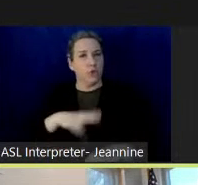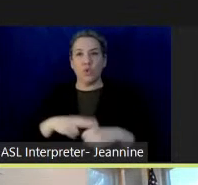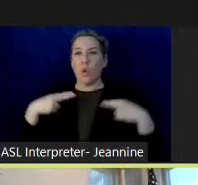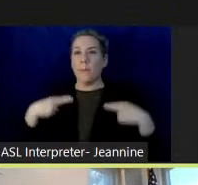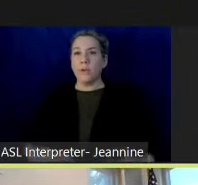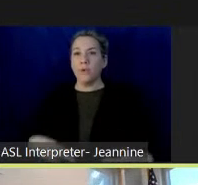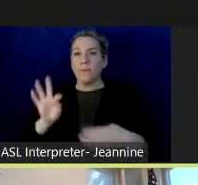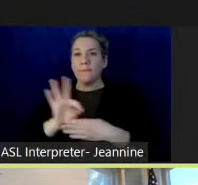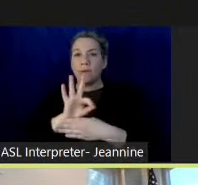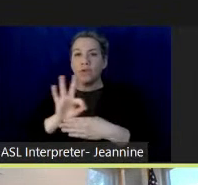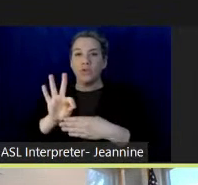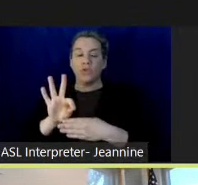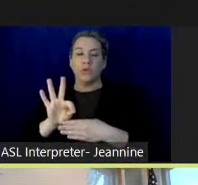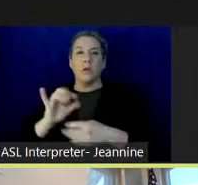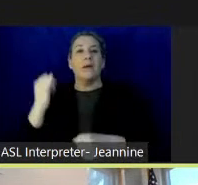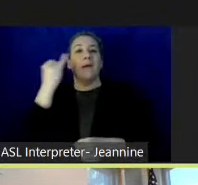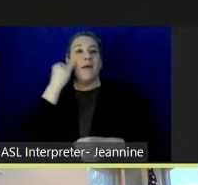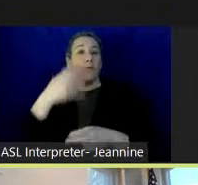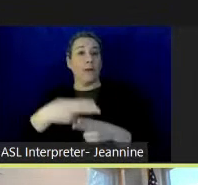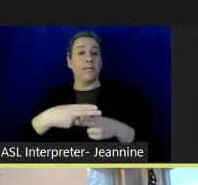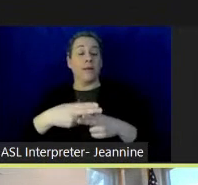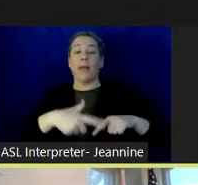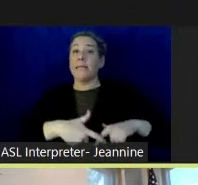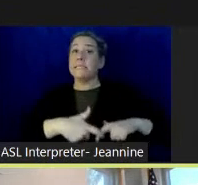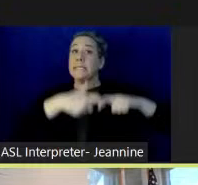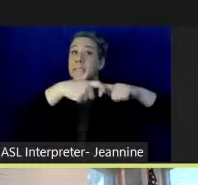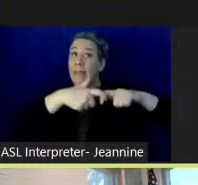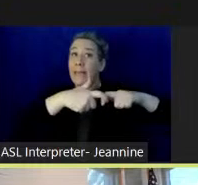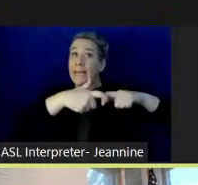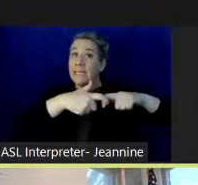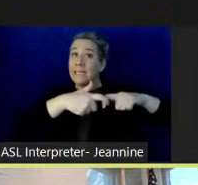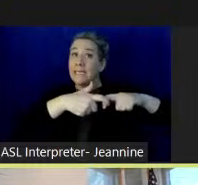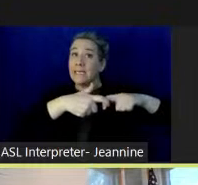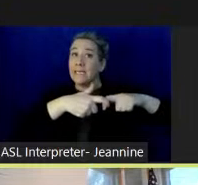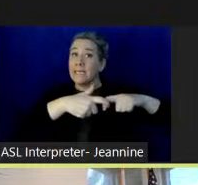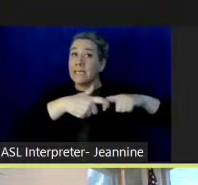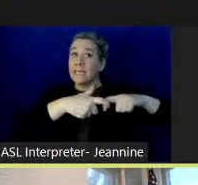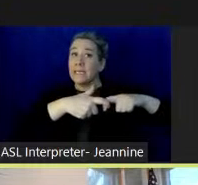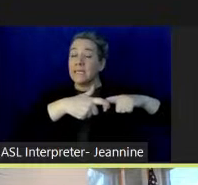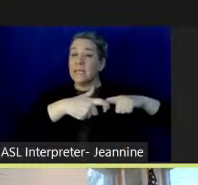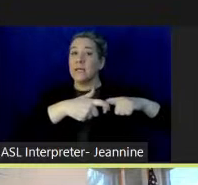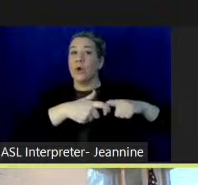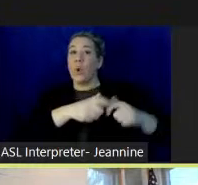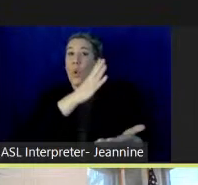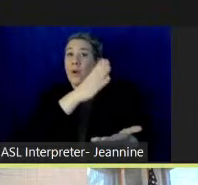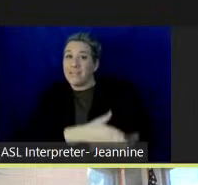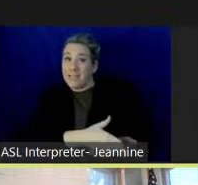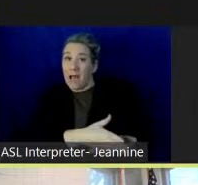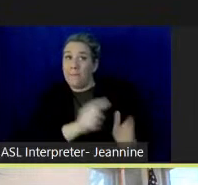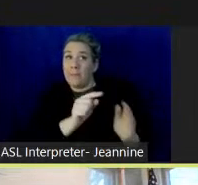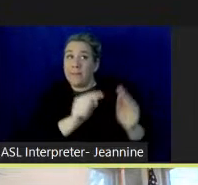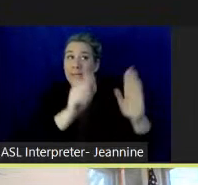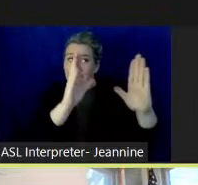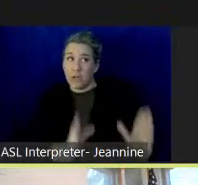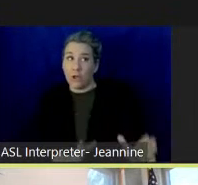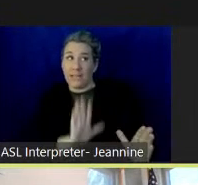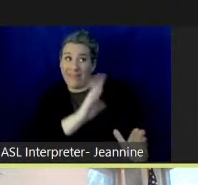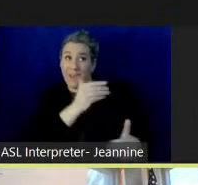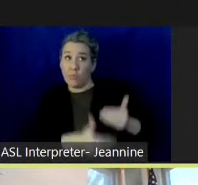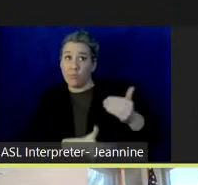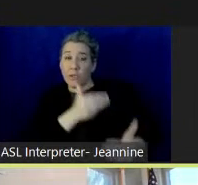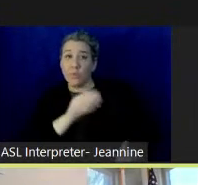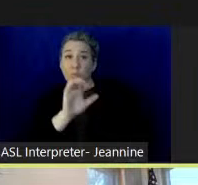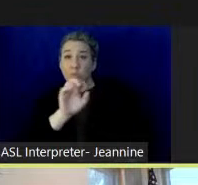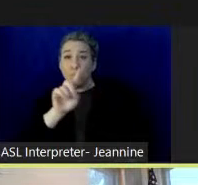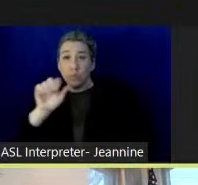if we can temporarily suspend or stunt our assailant's ability to think through their OODA loop process while we're